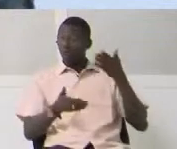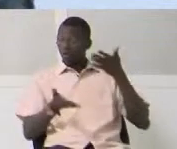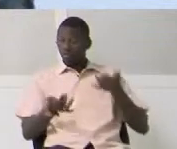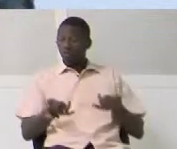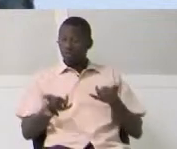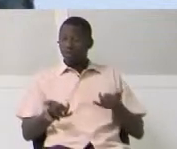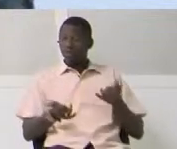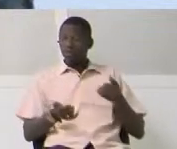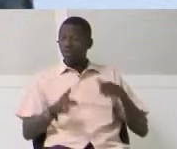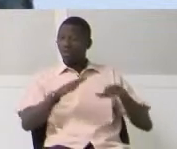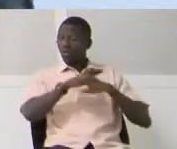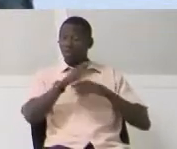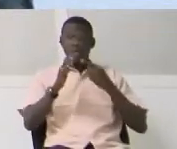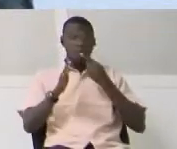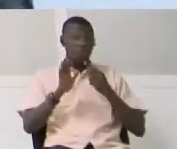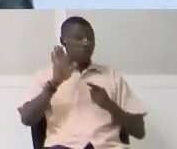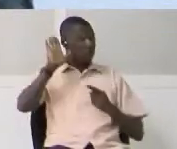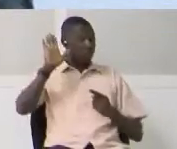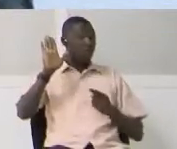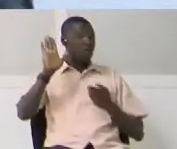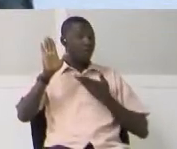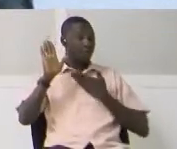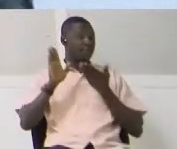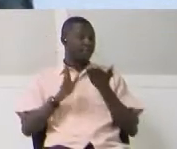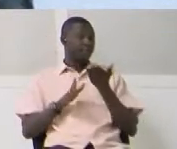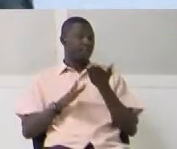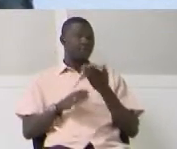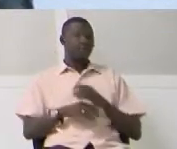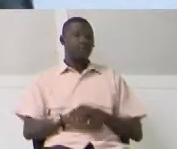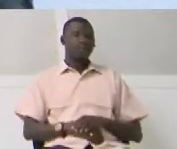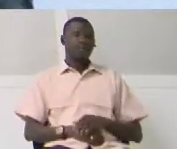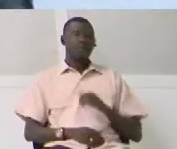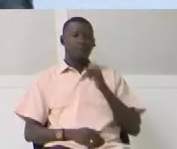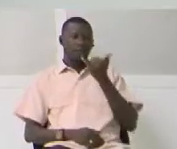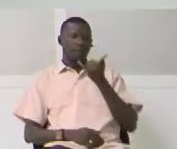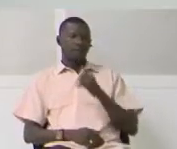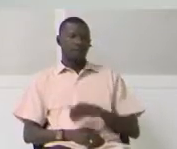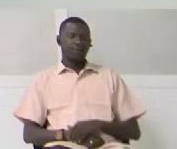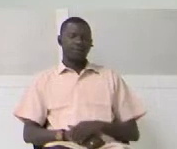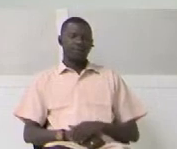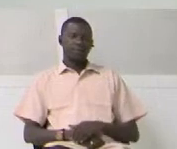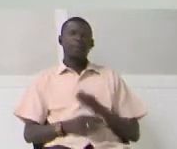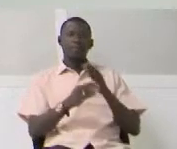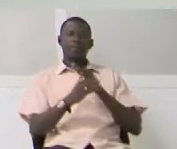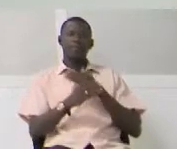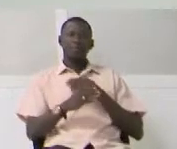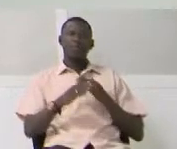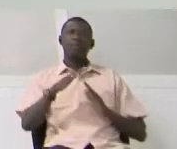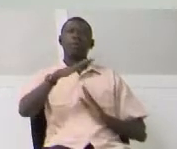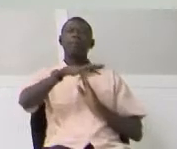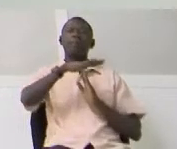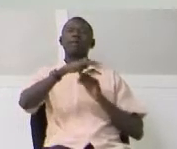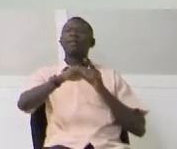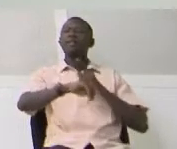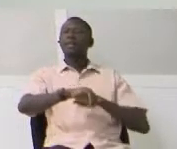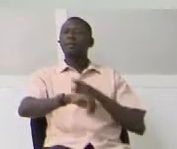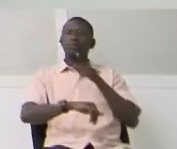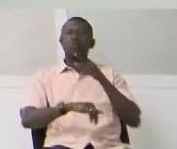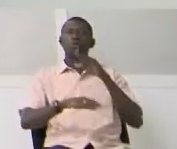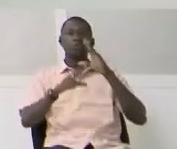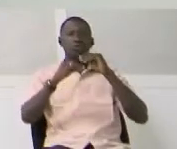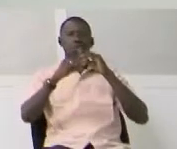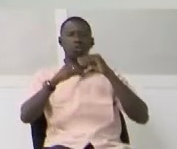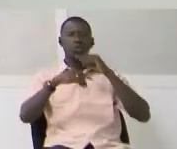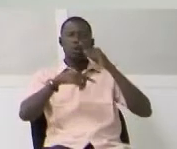oath? Ma fatel la bete na yang ci bir wat bi nga waton. And before the break, we were talking